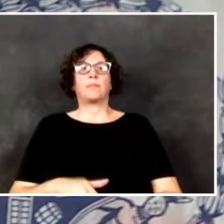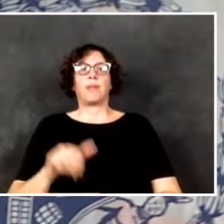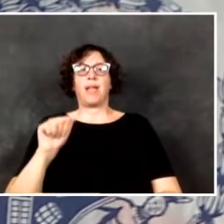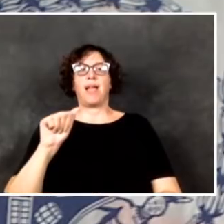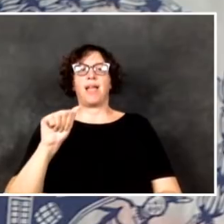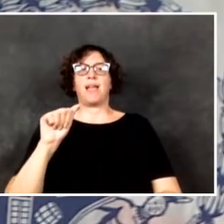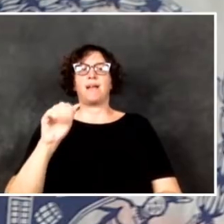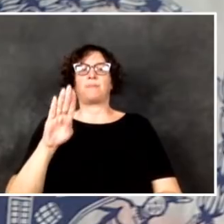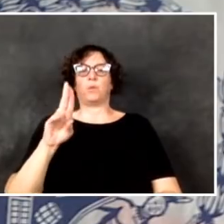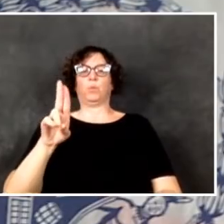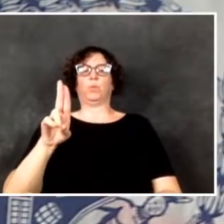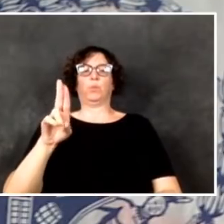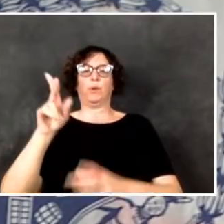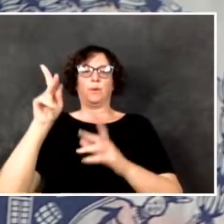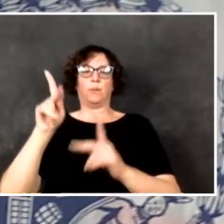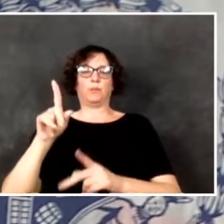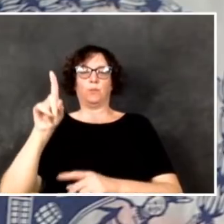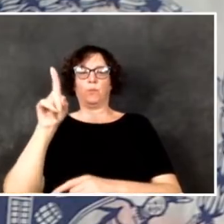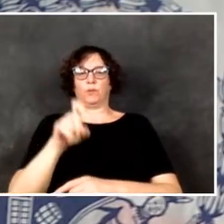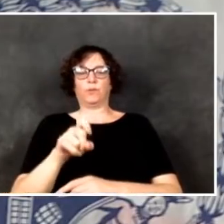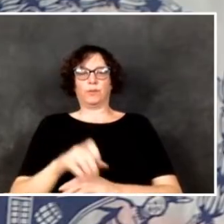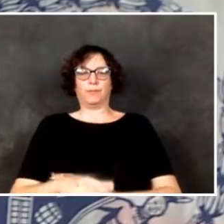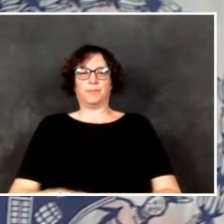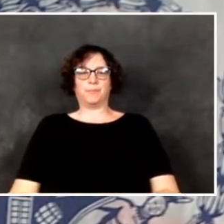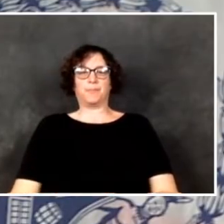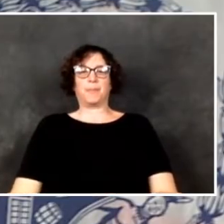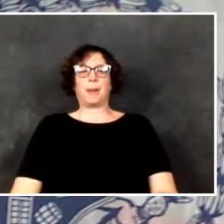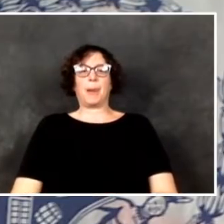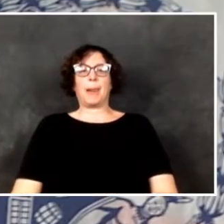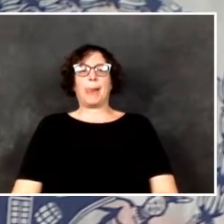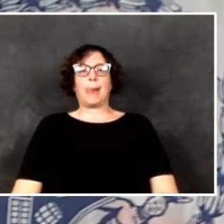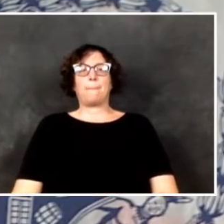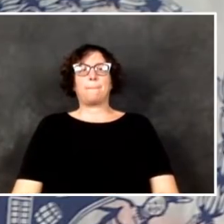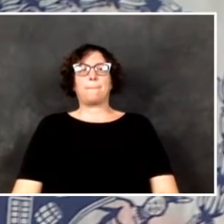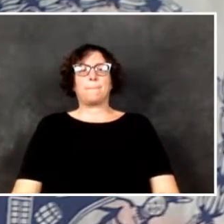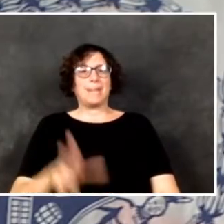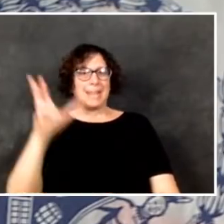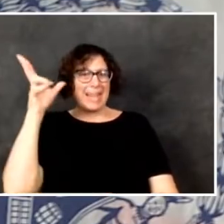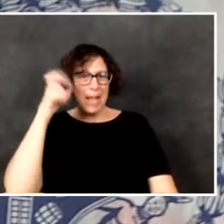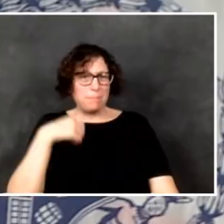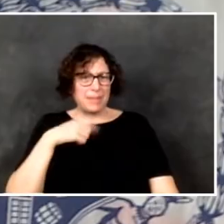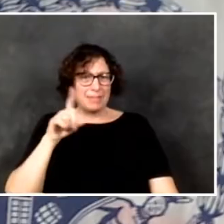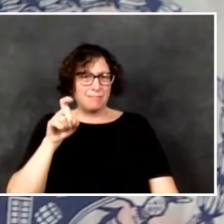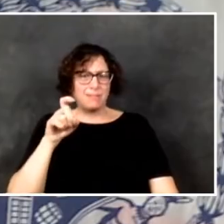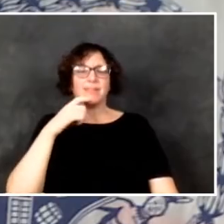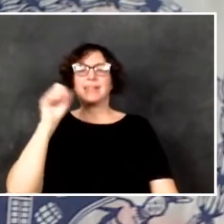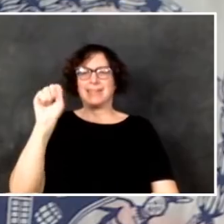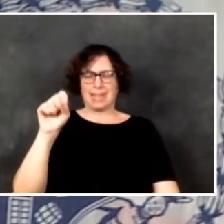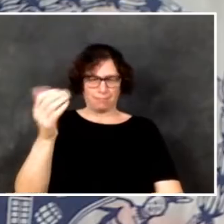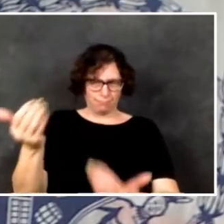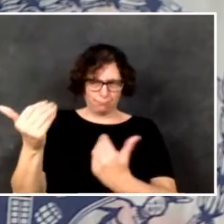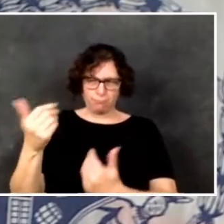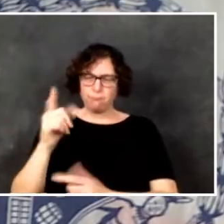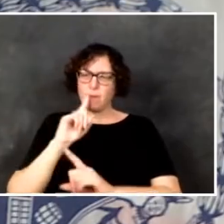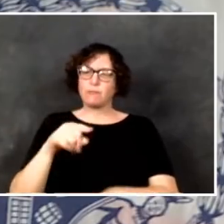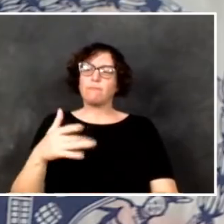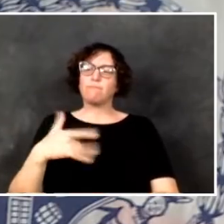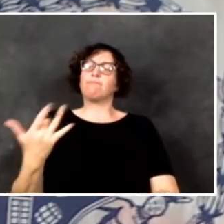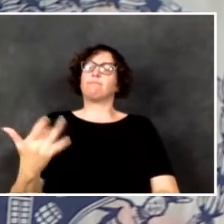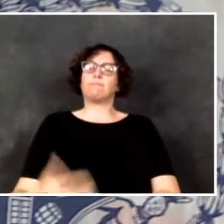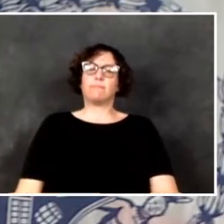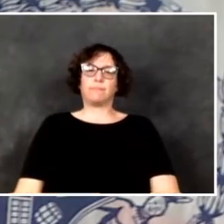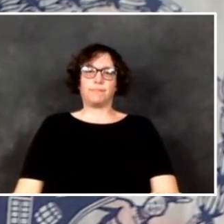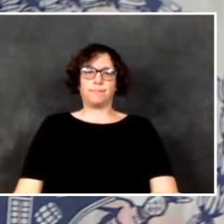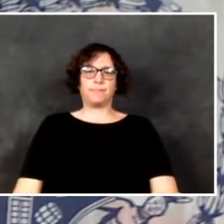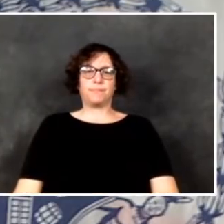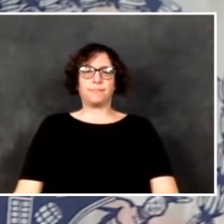Abu, From can you hear us? Bangla Patrika. Can you hear me? Yes, thank you. Hi, this is Abu Tahir from Bangla Patrika. As